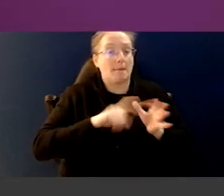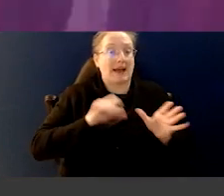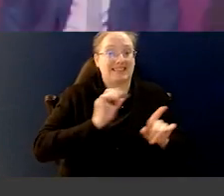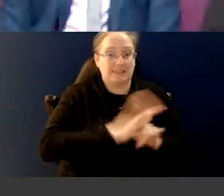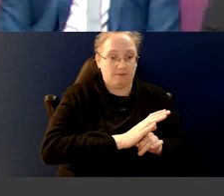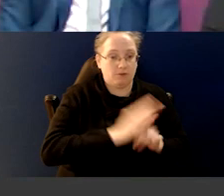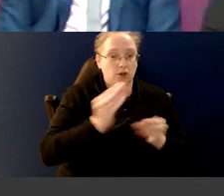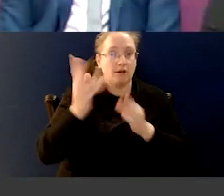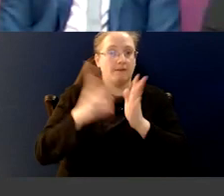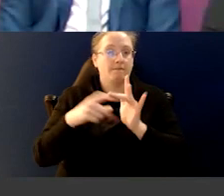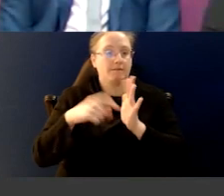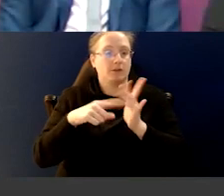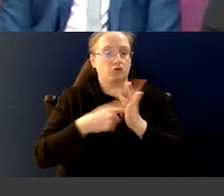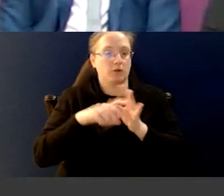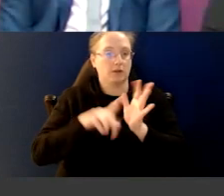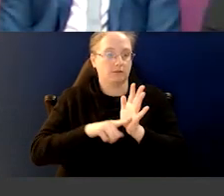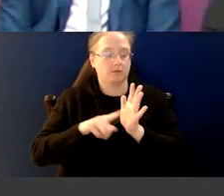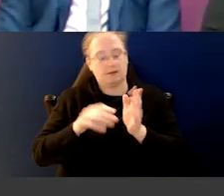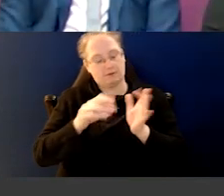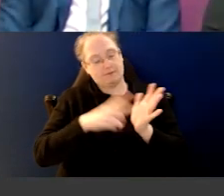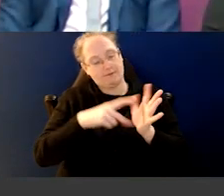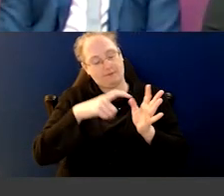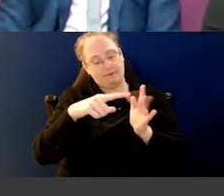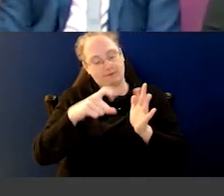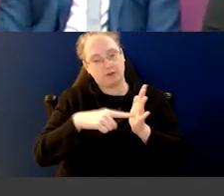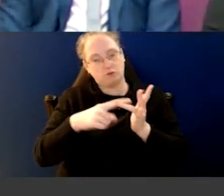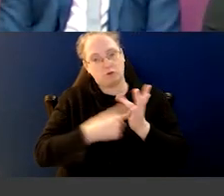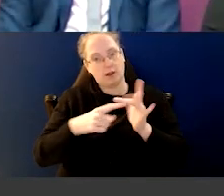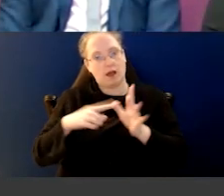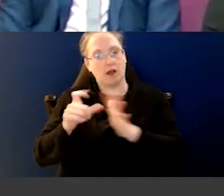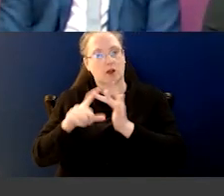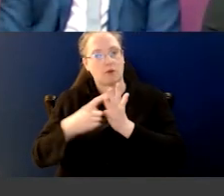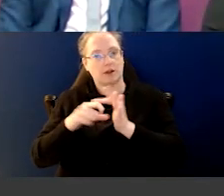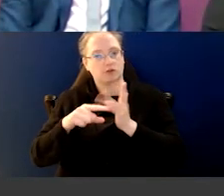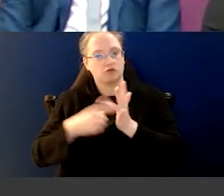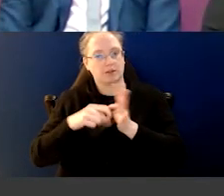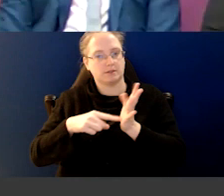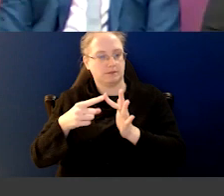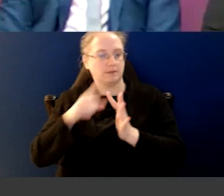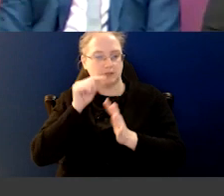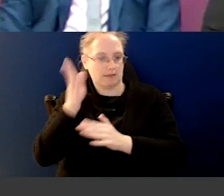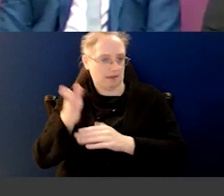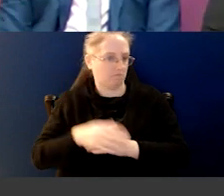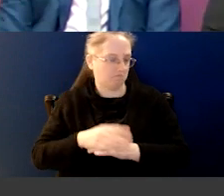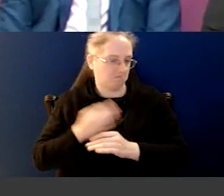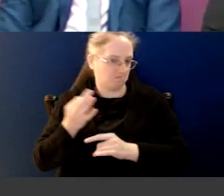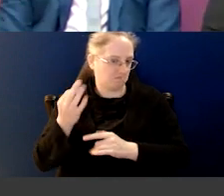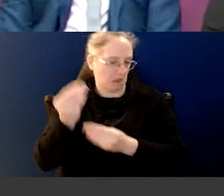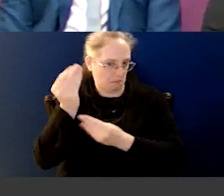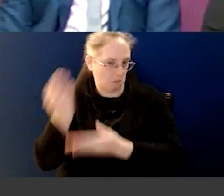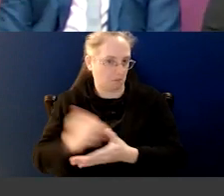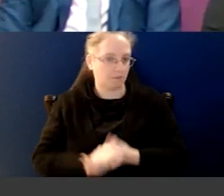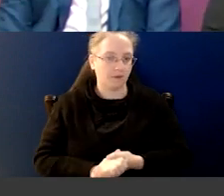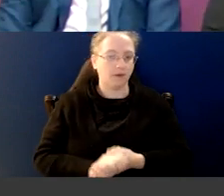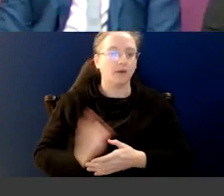to. Thanks, Stacey. I think that will wrap up for the questions for this morning. So hopefully